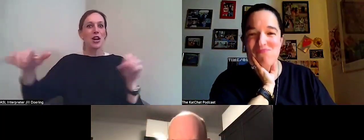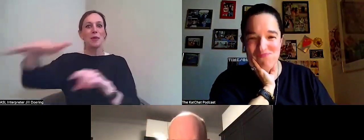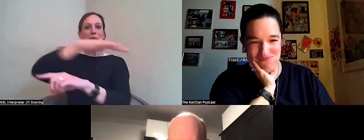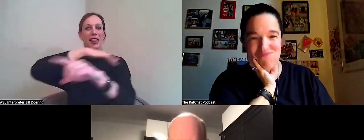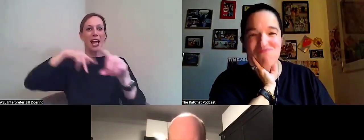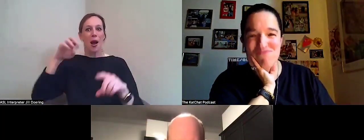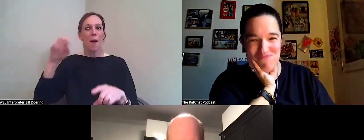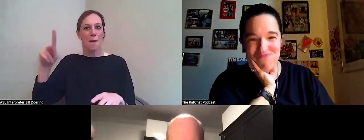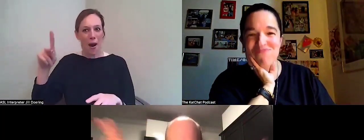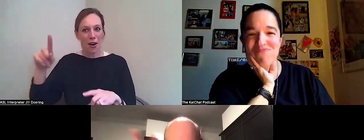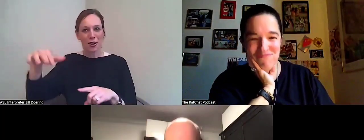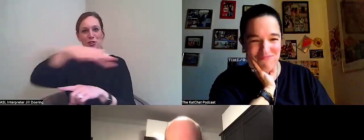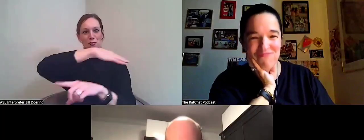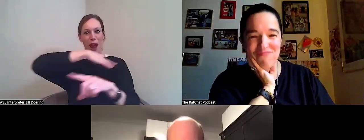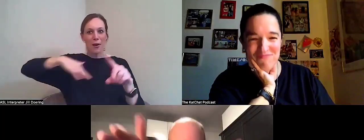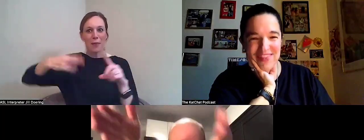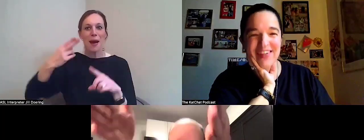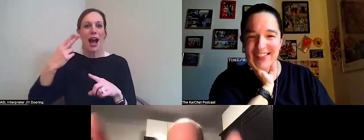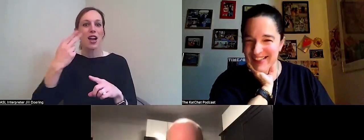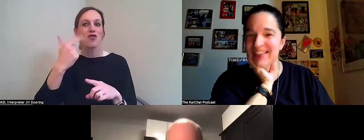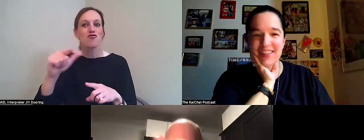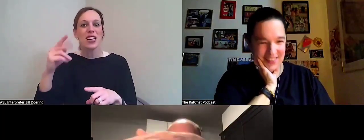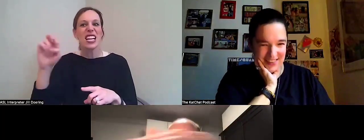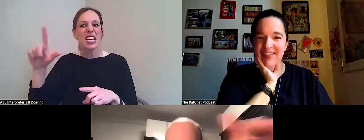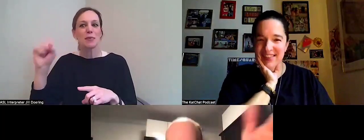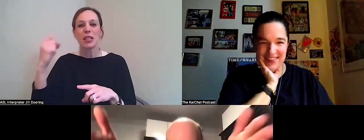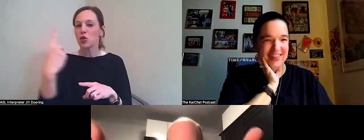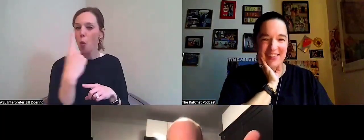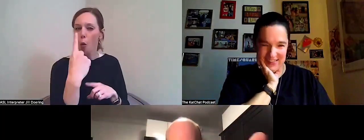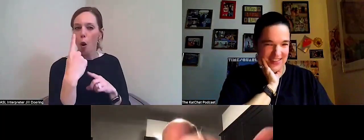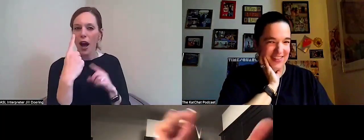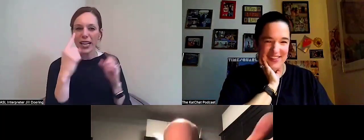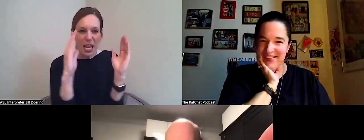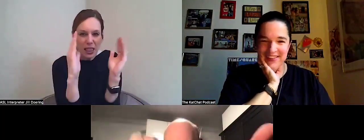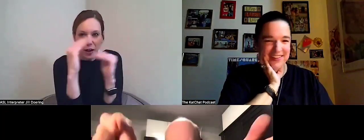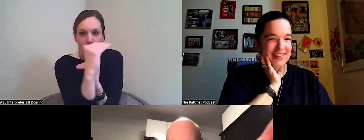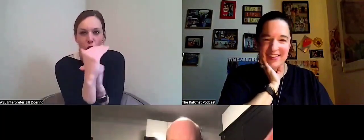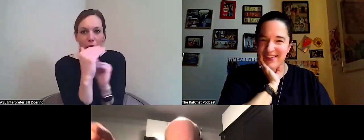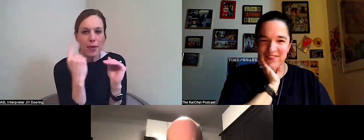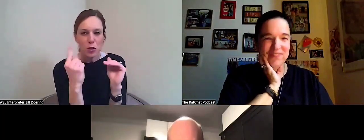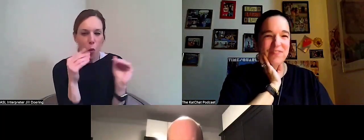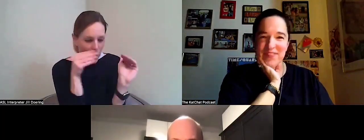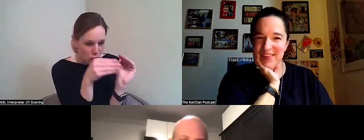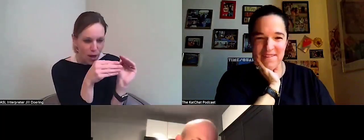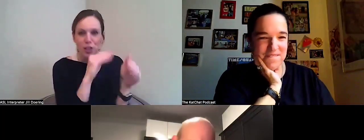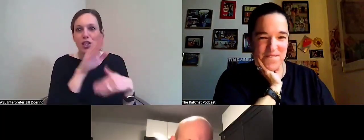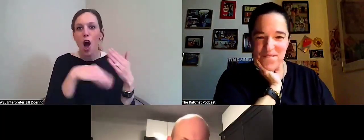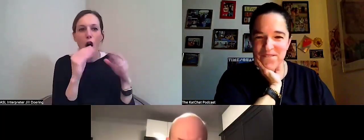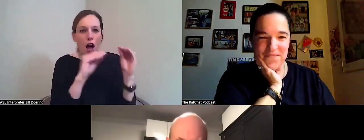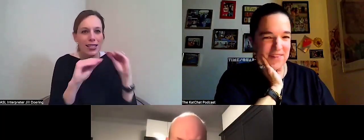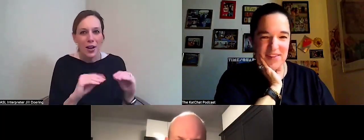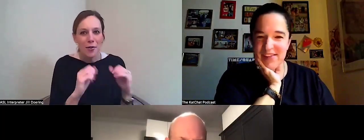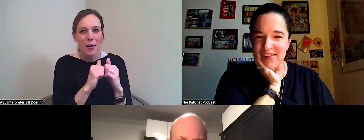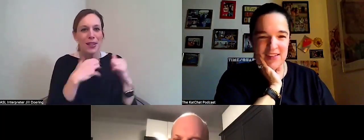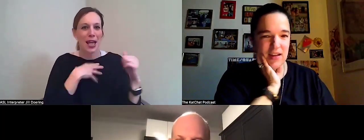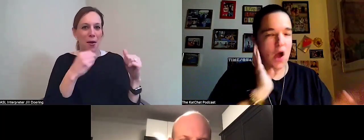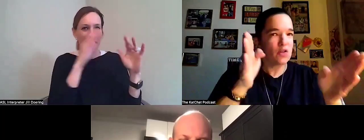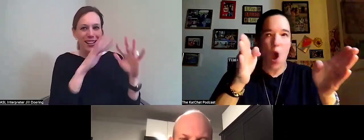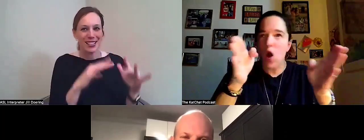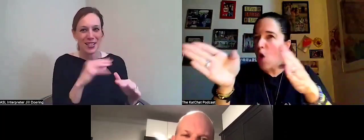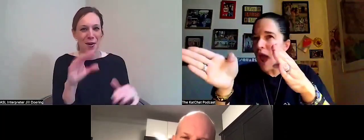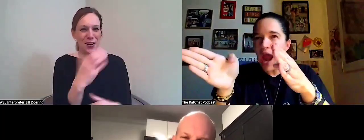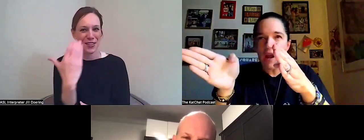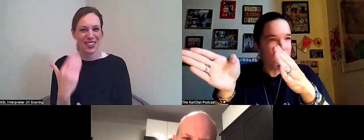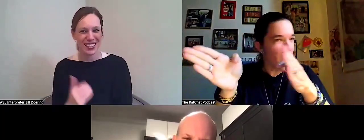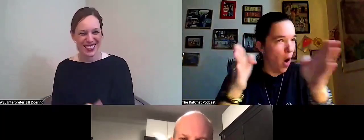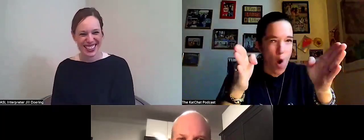green hills, but one direction in that little frame is just like all decorated with like white snow and Christmas.